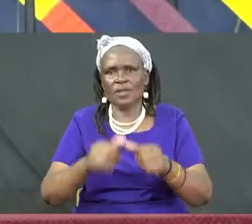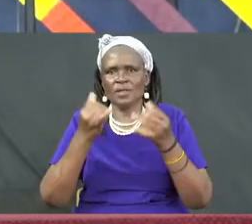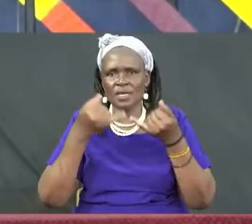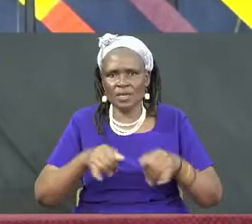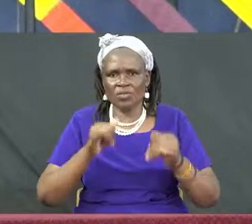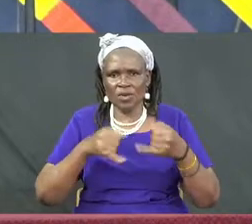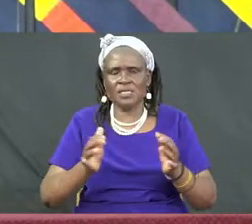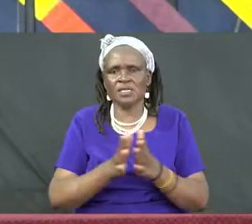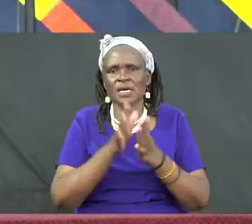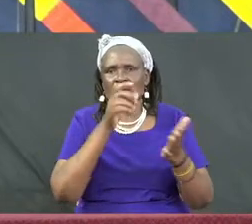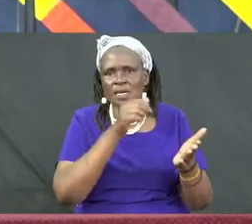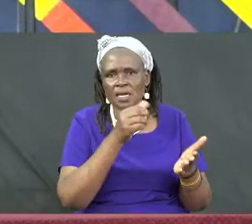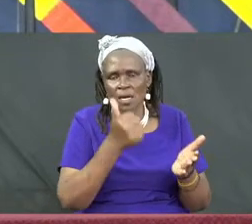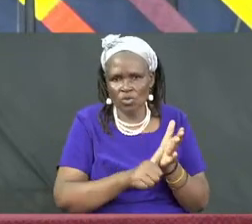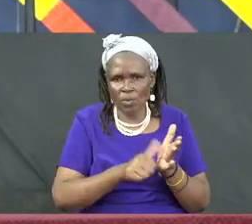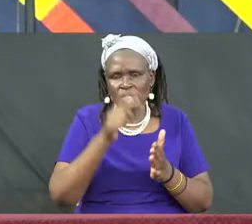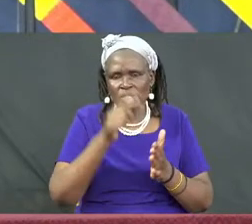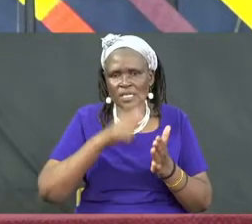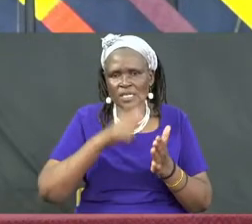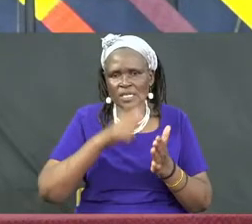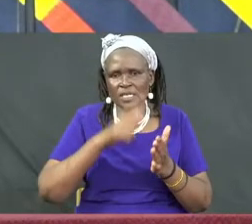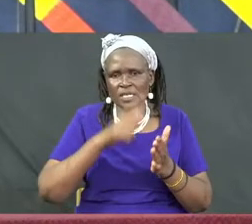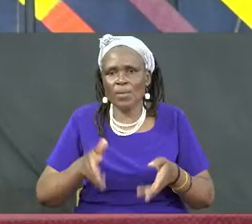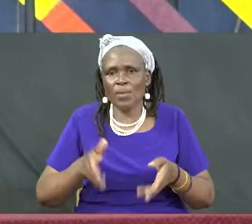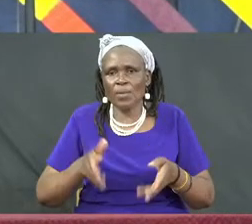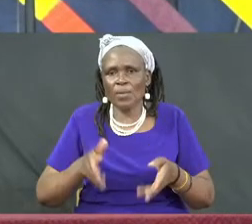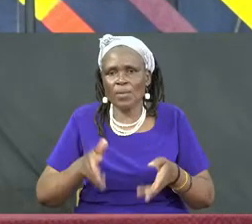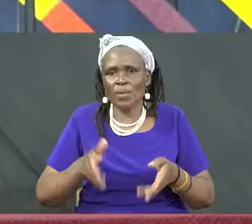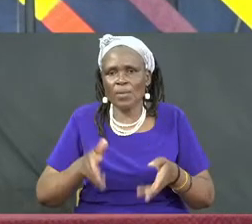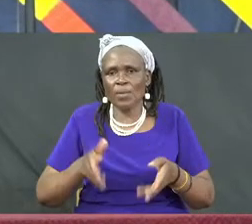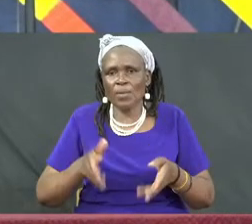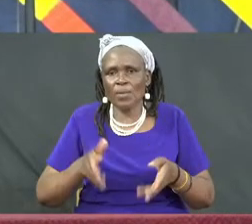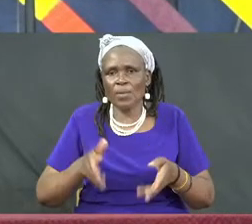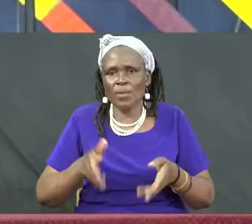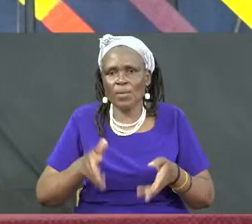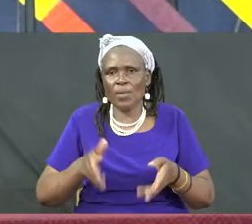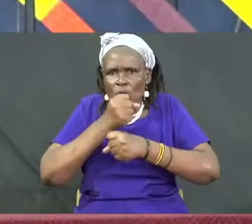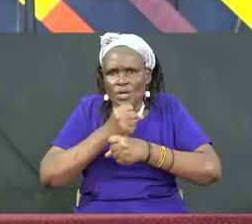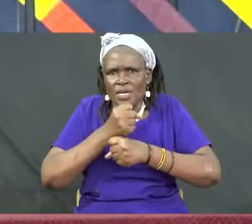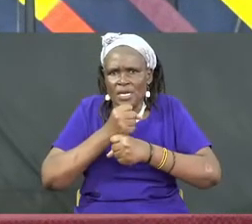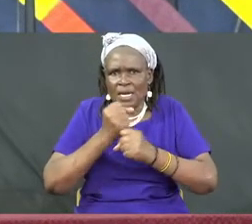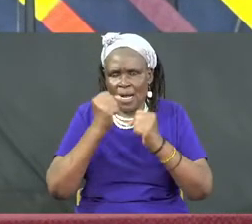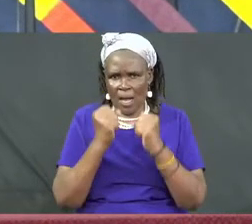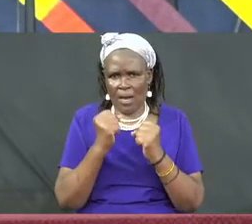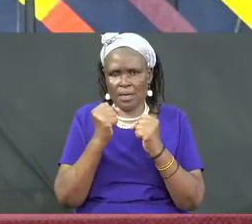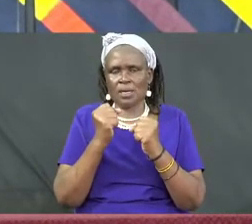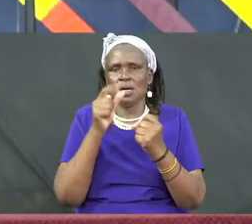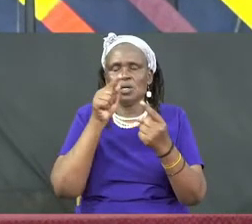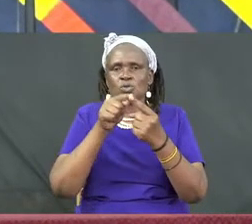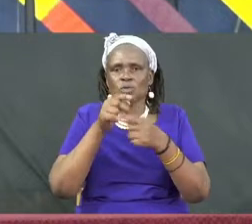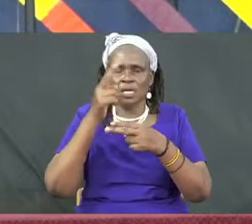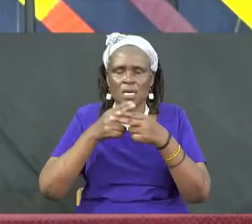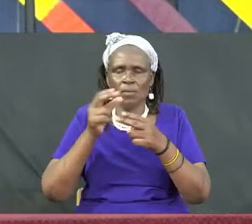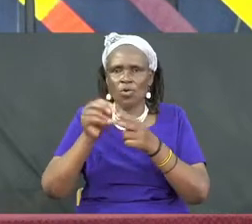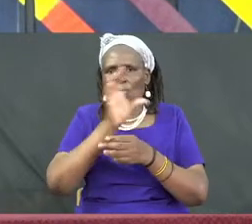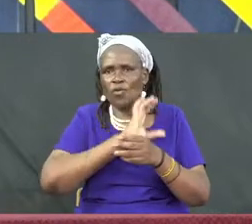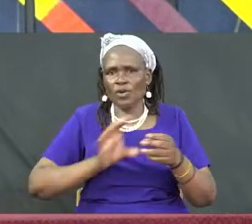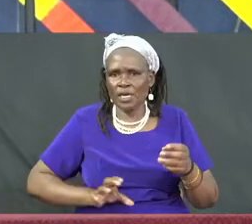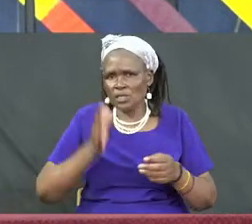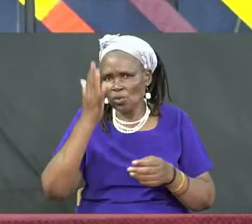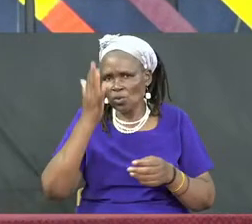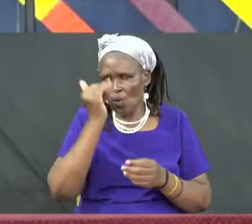and troubles that come our way and continue holding fast to the name of Christ. Because